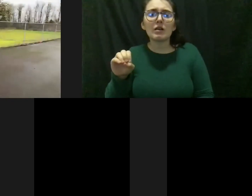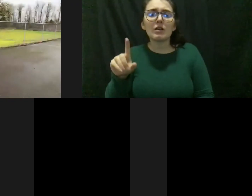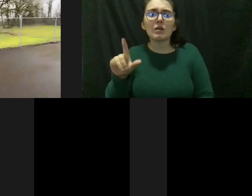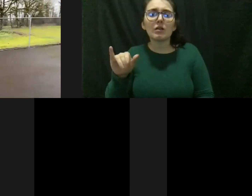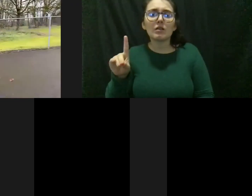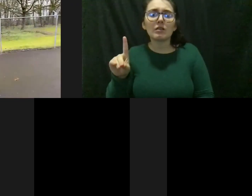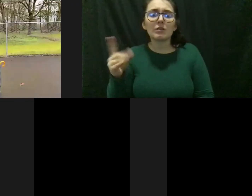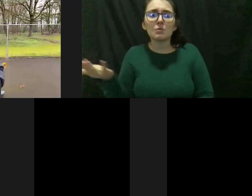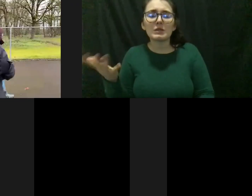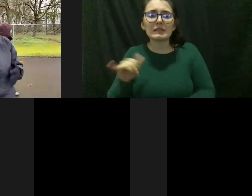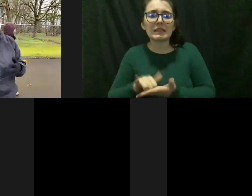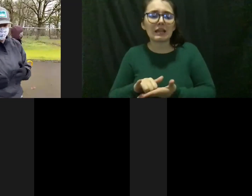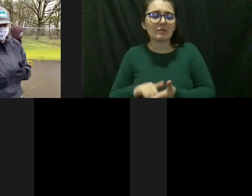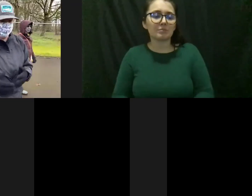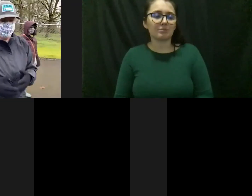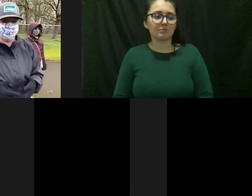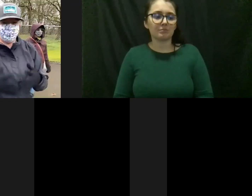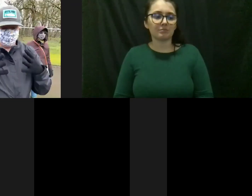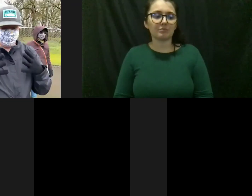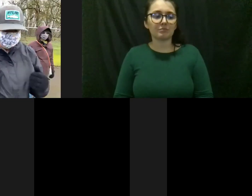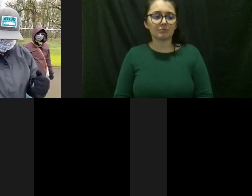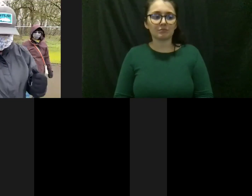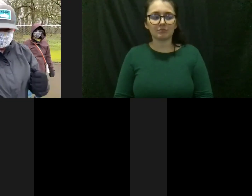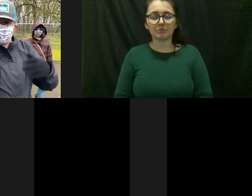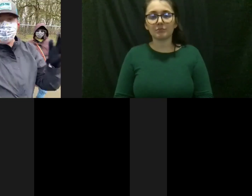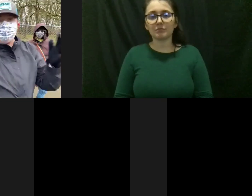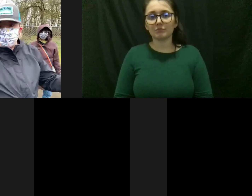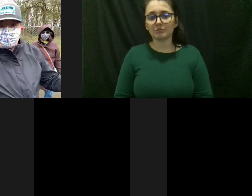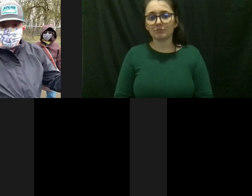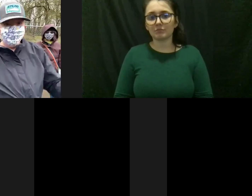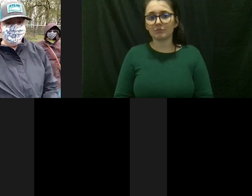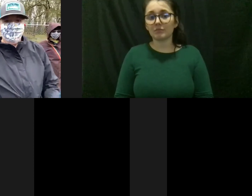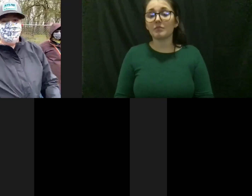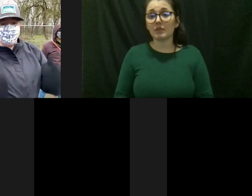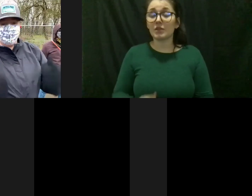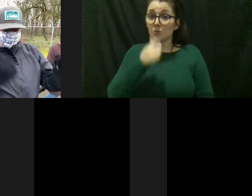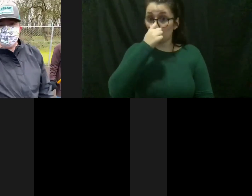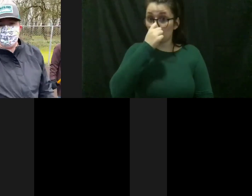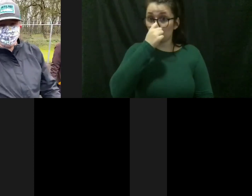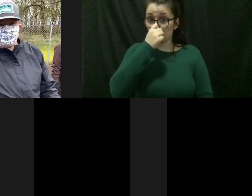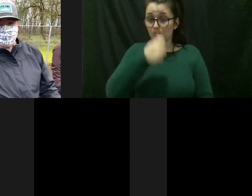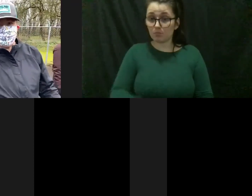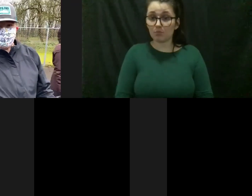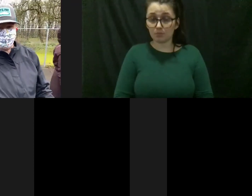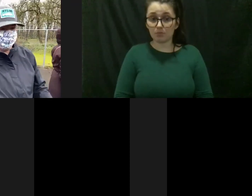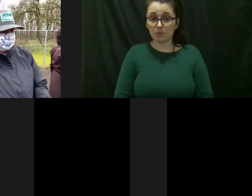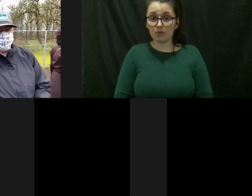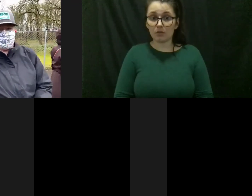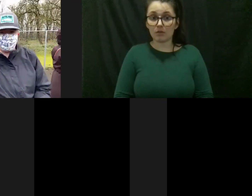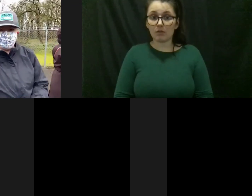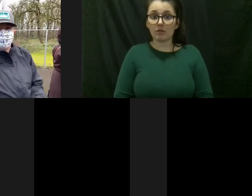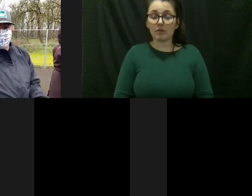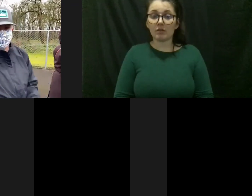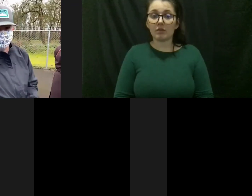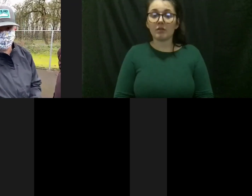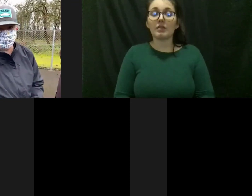outfall is at. If we have time, we can walk back there. If not, I was just going to walk through the pipe. We can see a dump in the river.